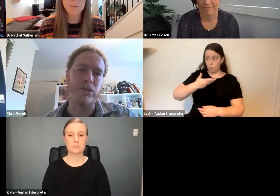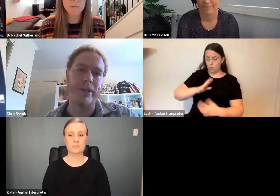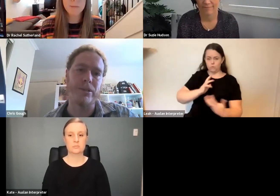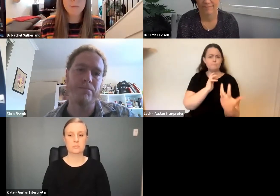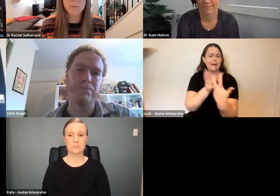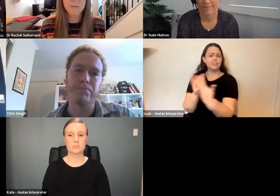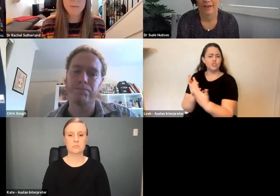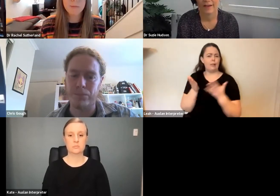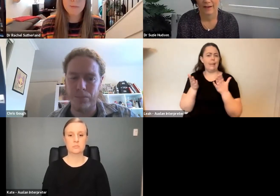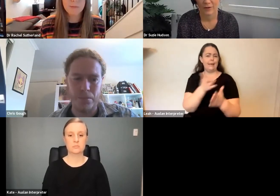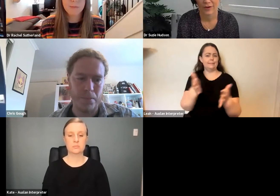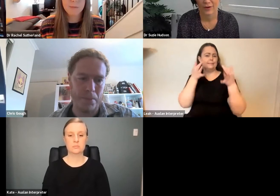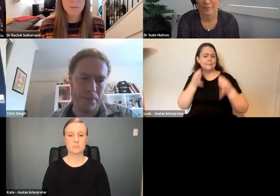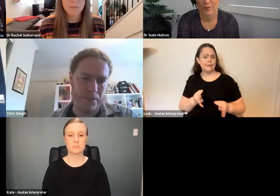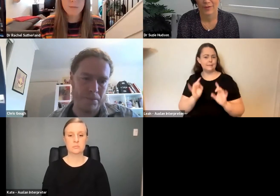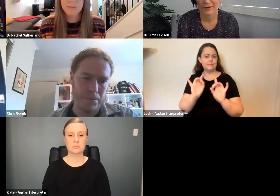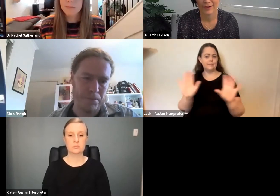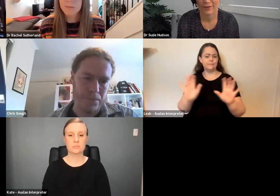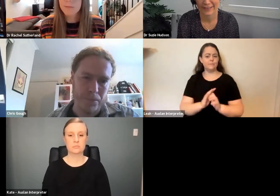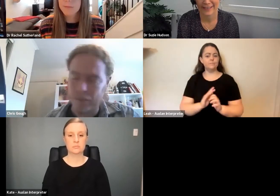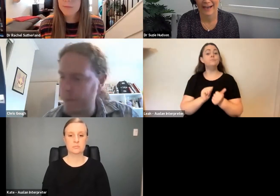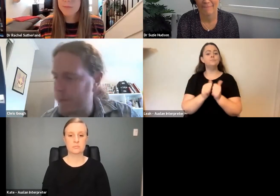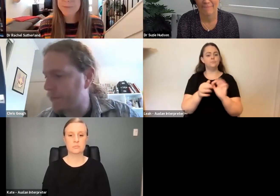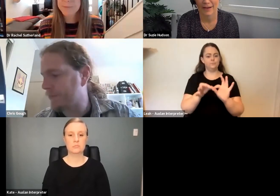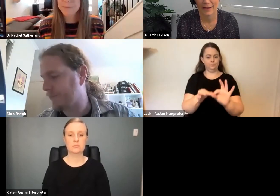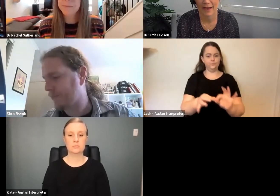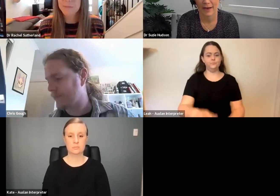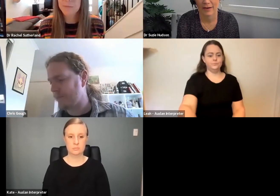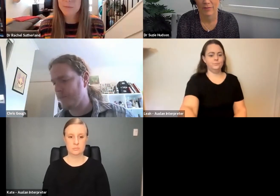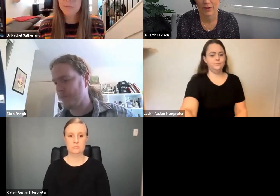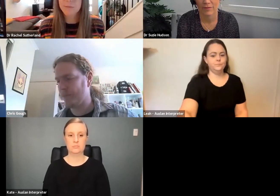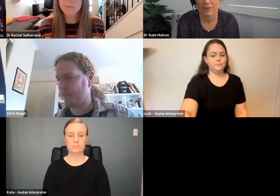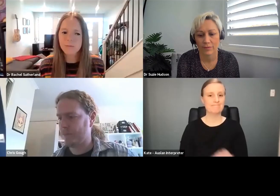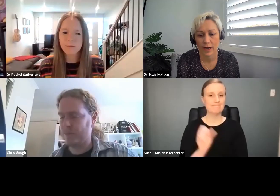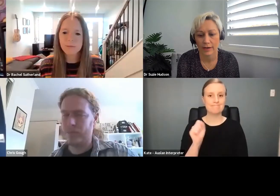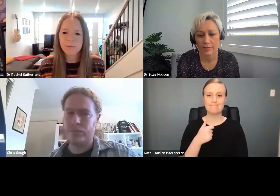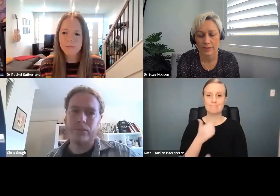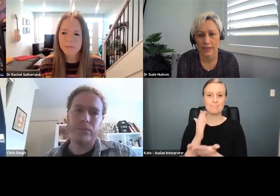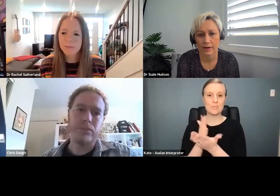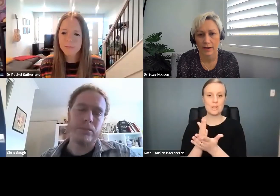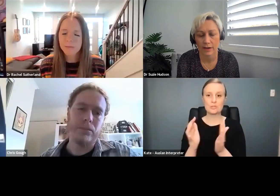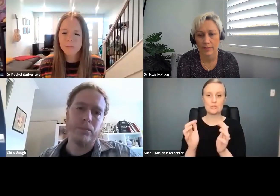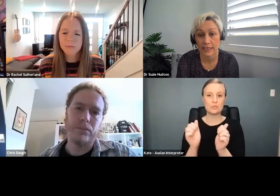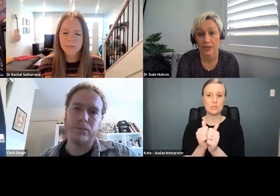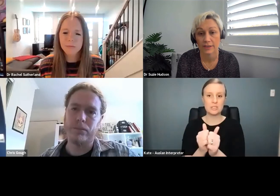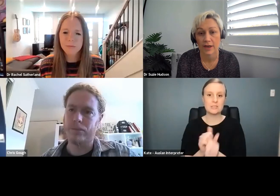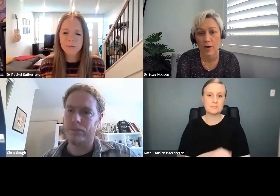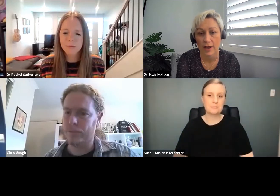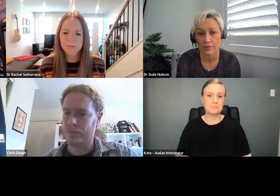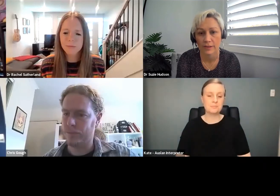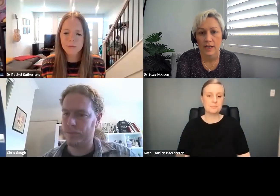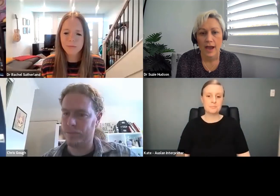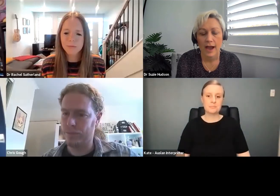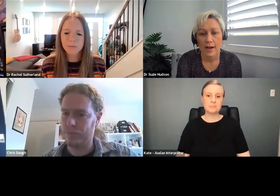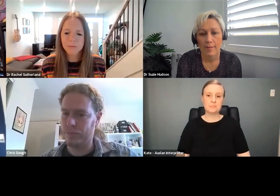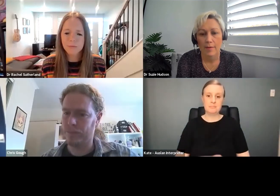client choice. Couldn't agree more, Chris. And we've really seen, particularly in New South